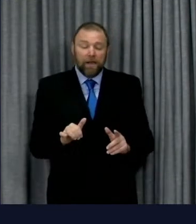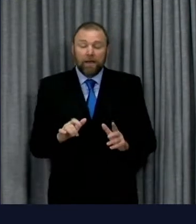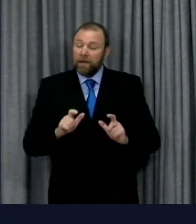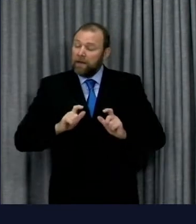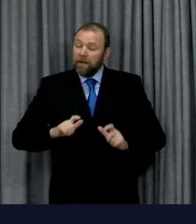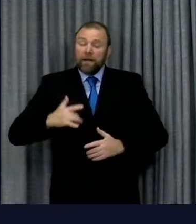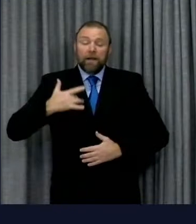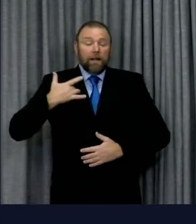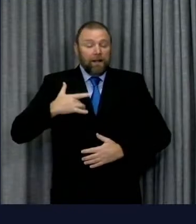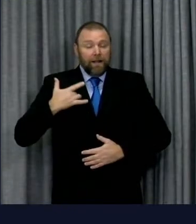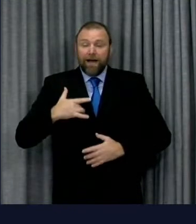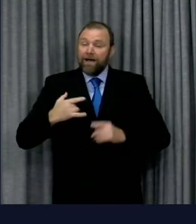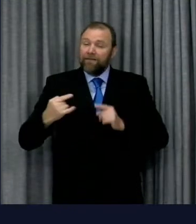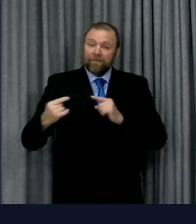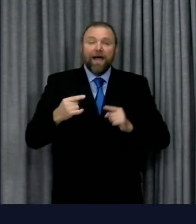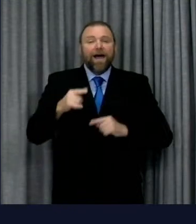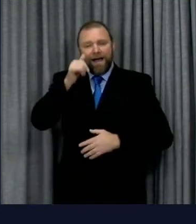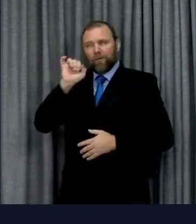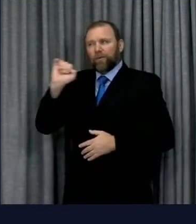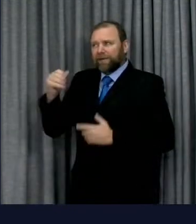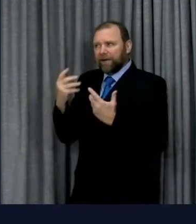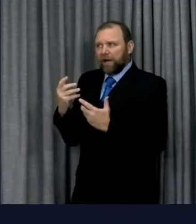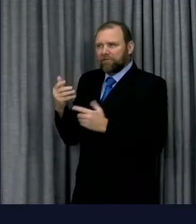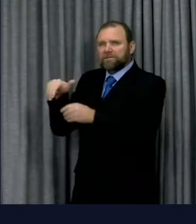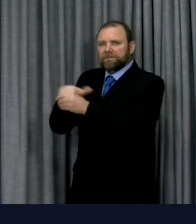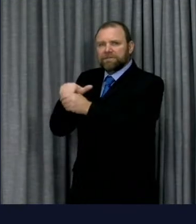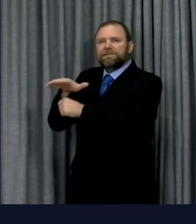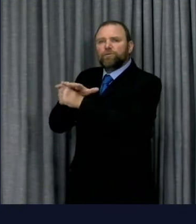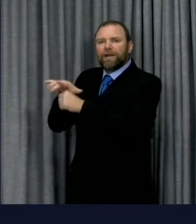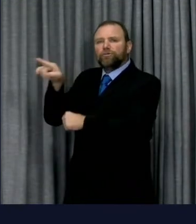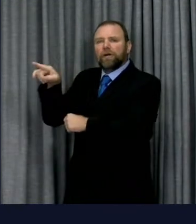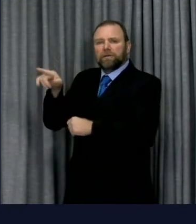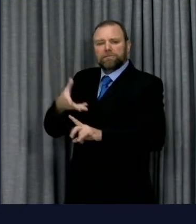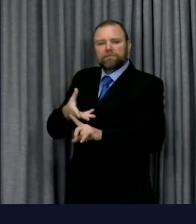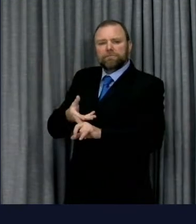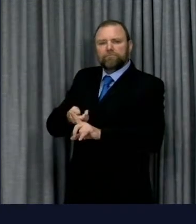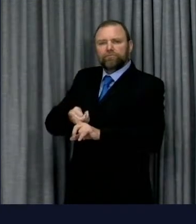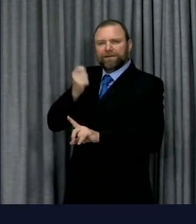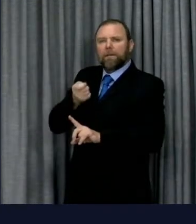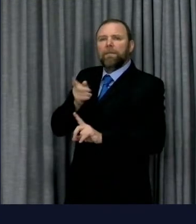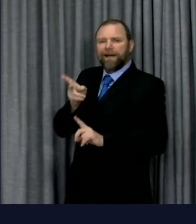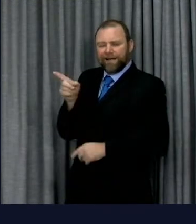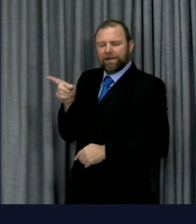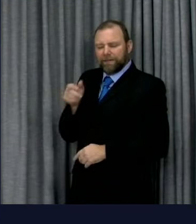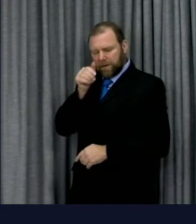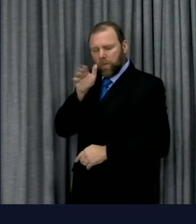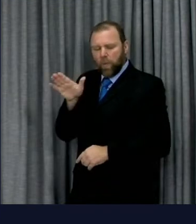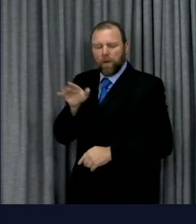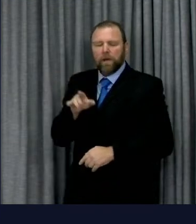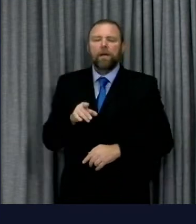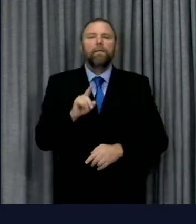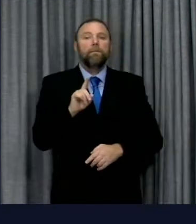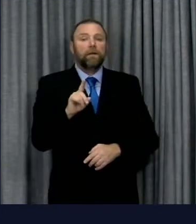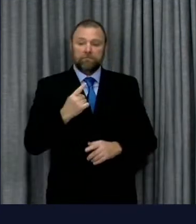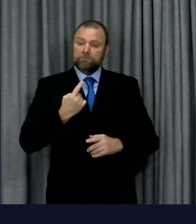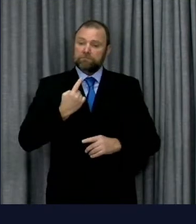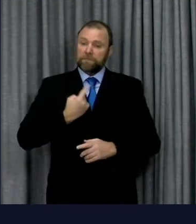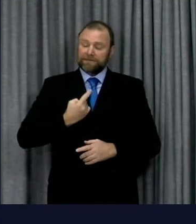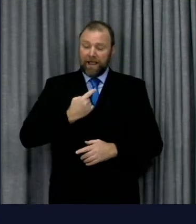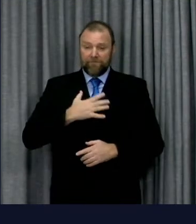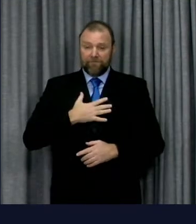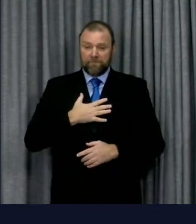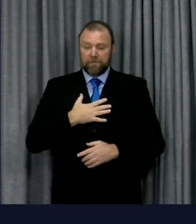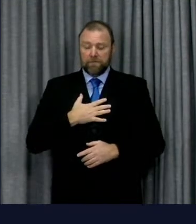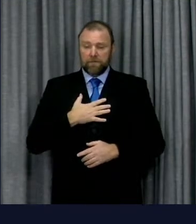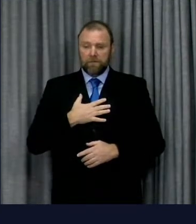current context draws it to the surface again, but for me, I think you've got